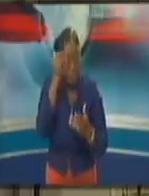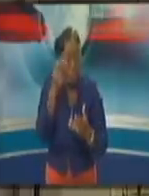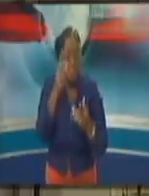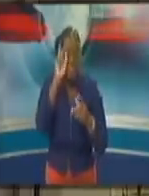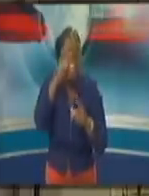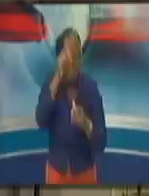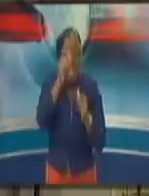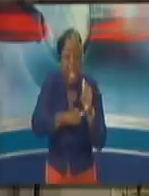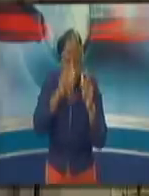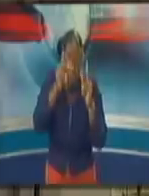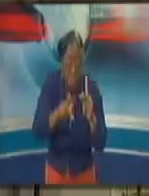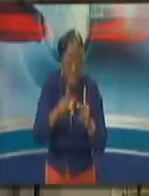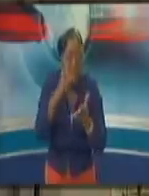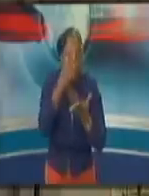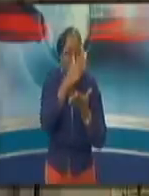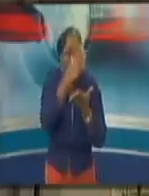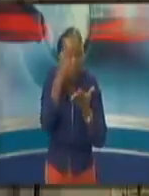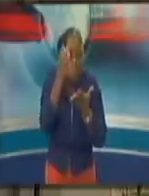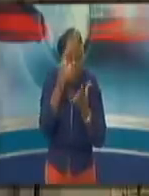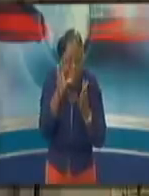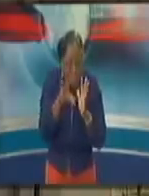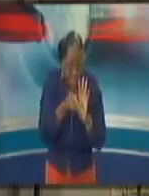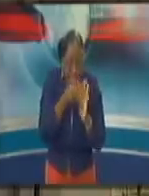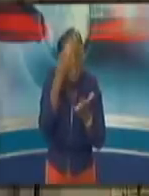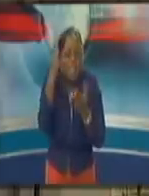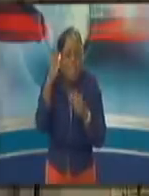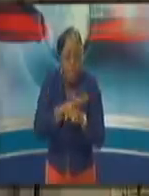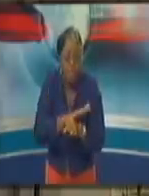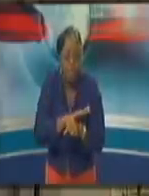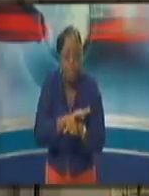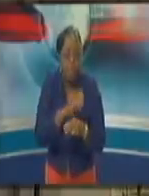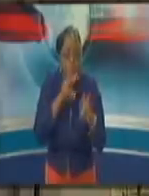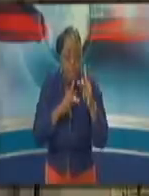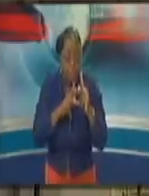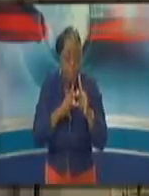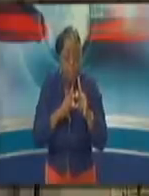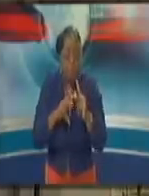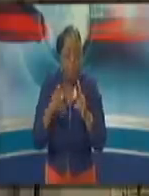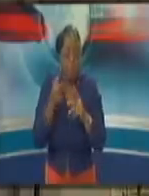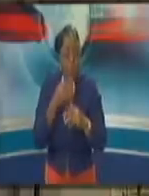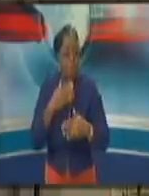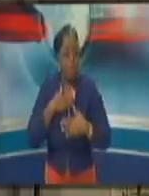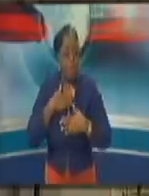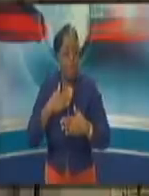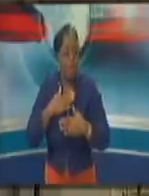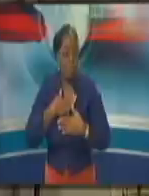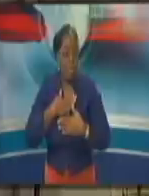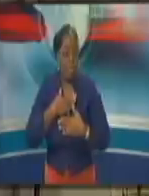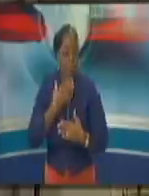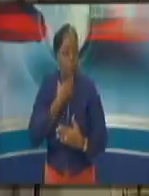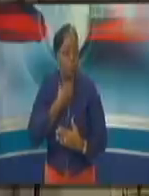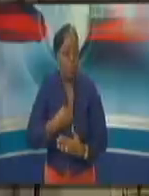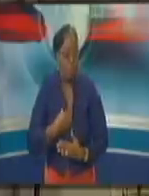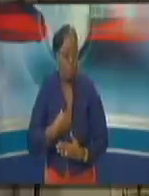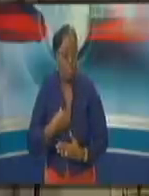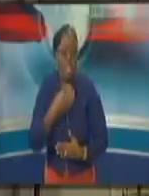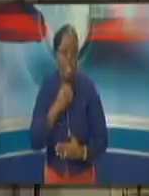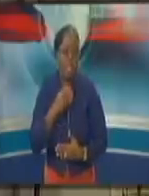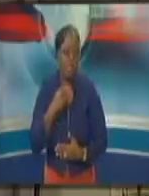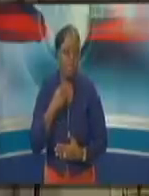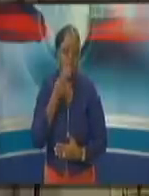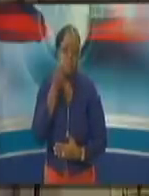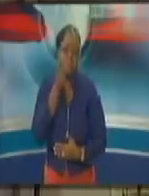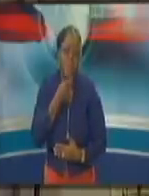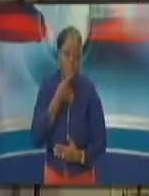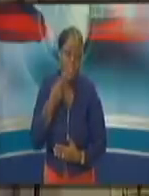from life-threatening diseases like asthma, and then chronic diseases like hypertension and